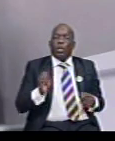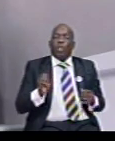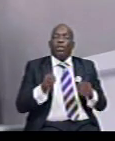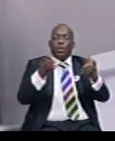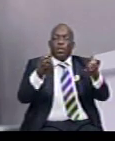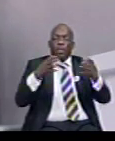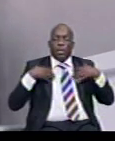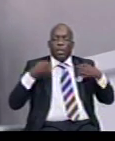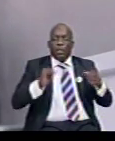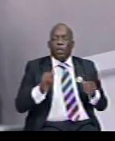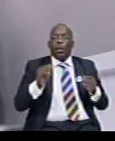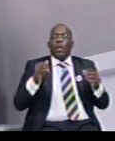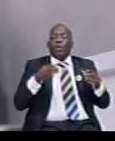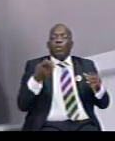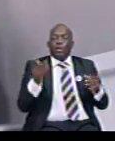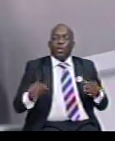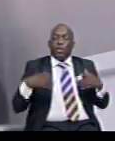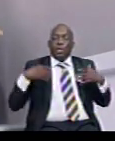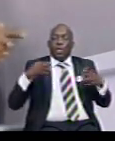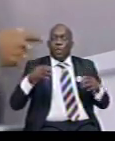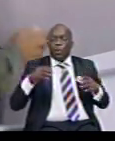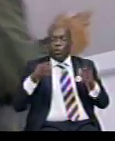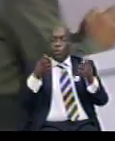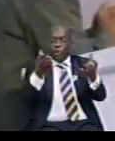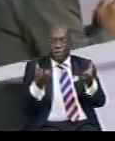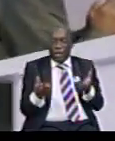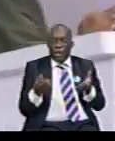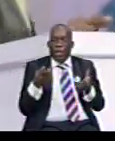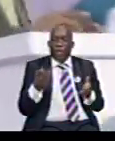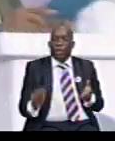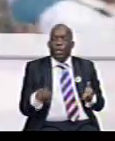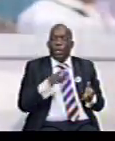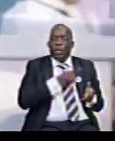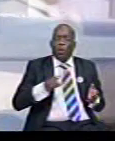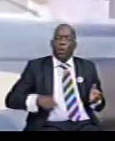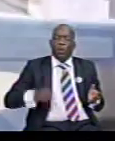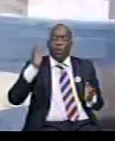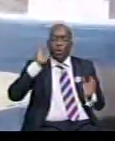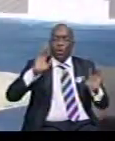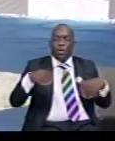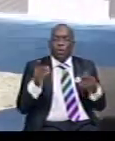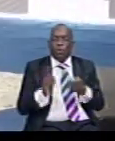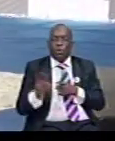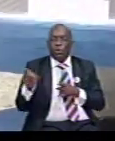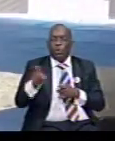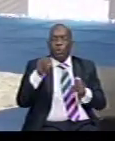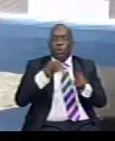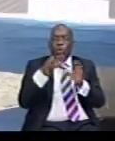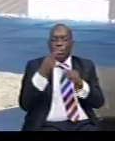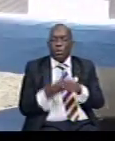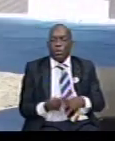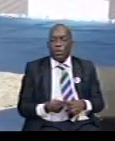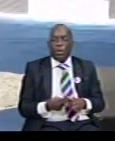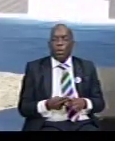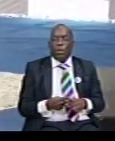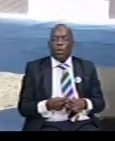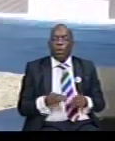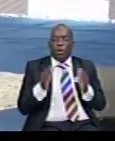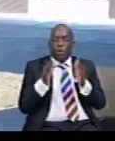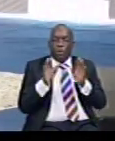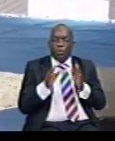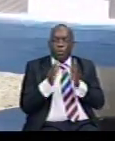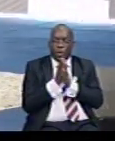Ezekiah's possession, Ezekiah's passion, the Lord will give unto your life. Why don't you open your mouth and